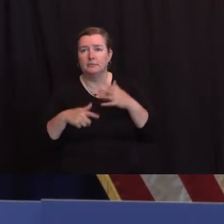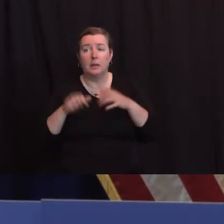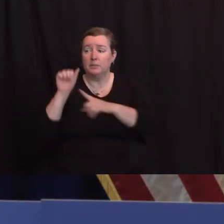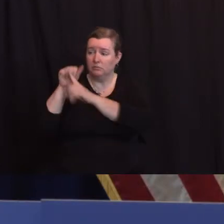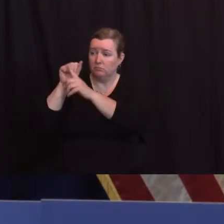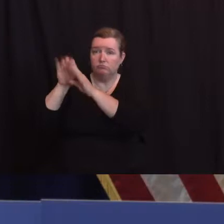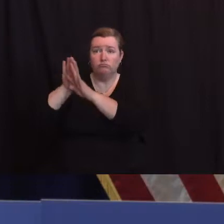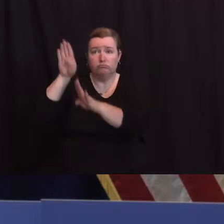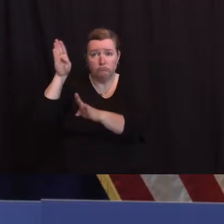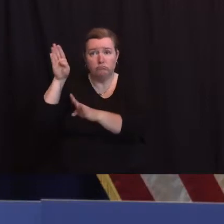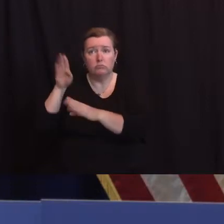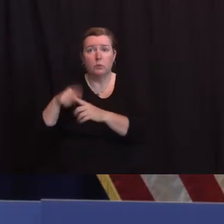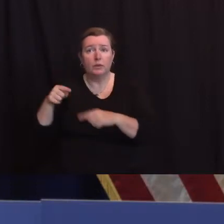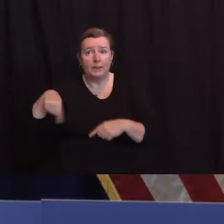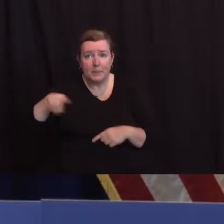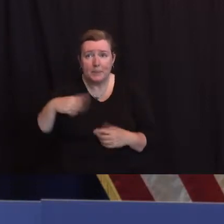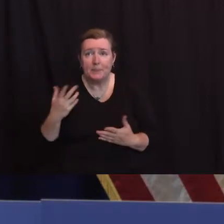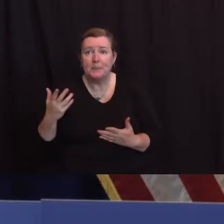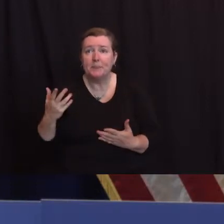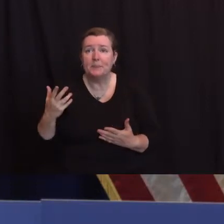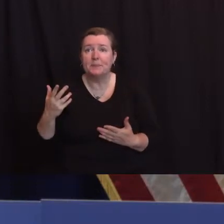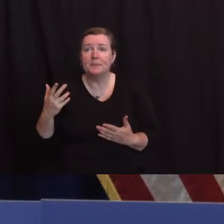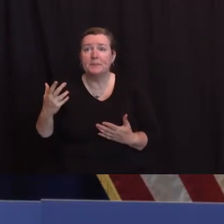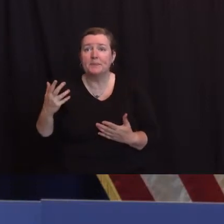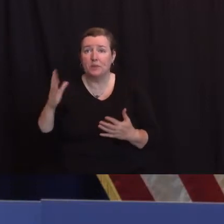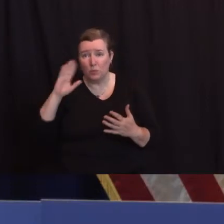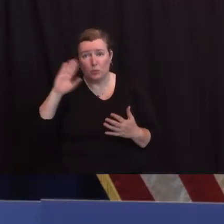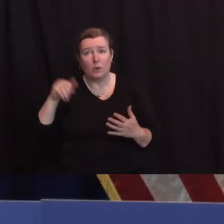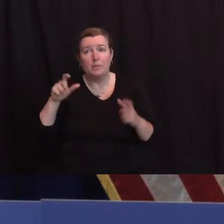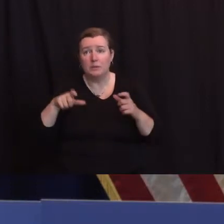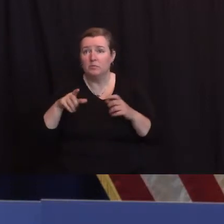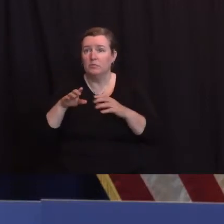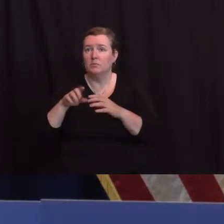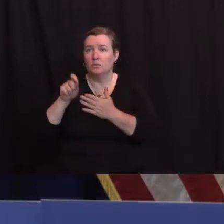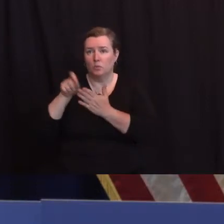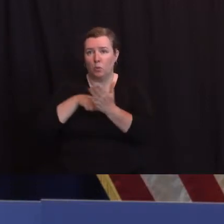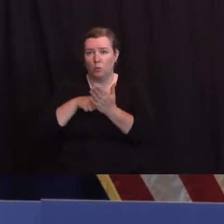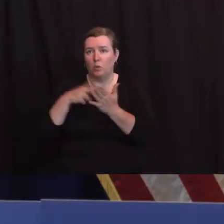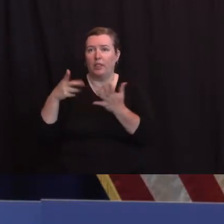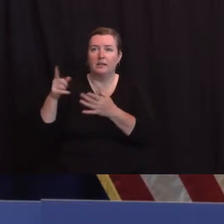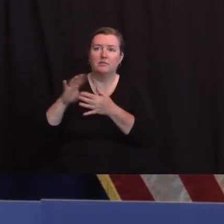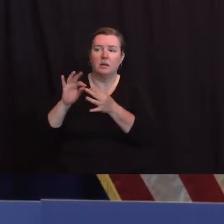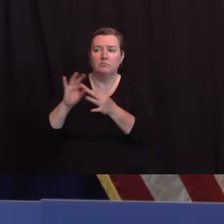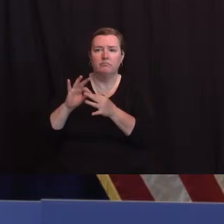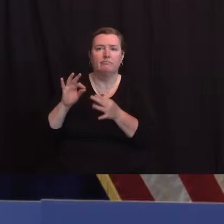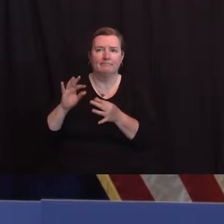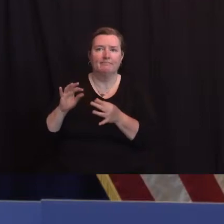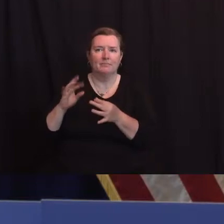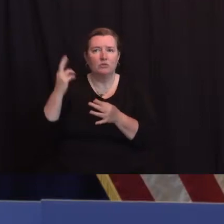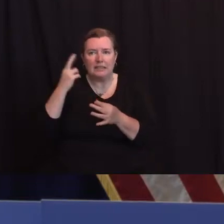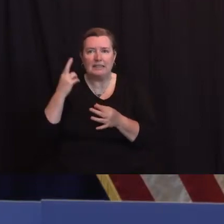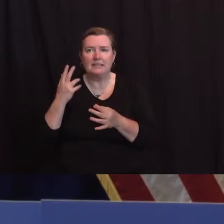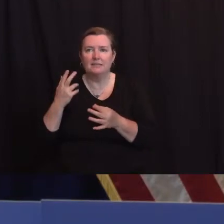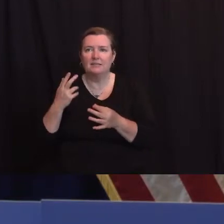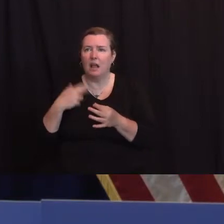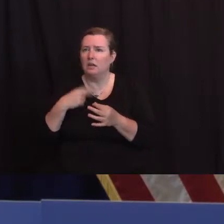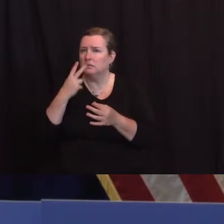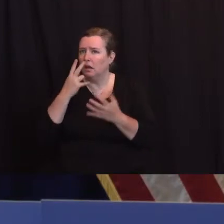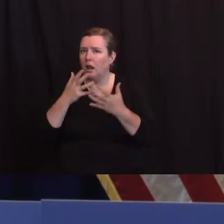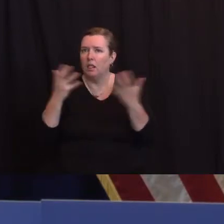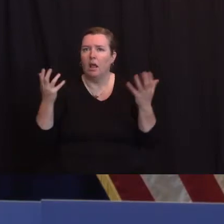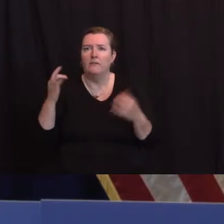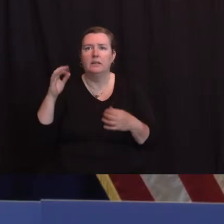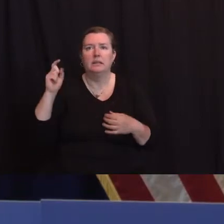weekly reports on every single door that's been knocked on and what the findings are. But I'm seeing a lot of social service